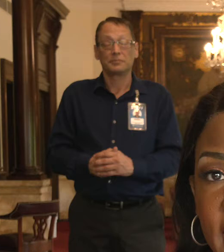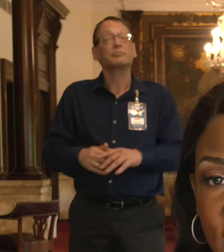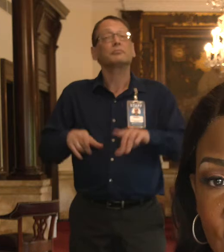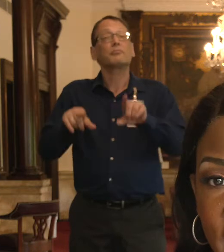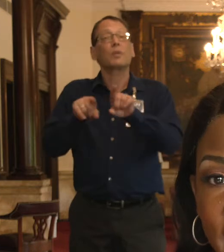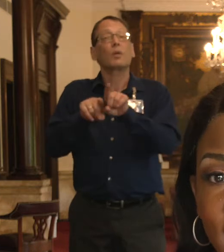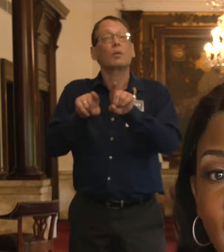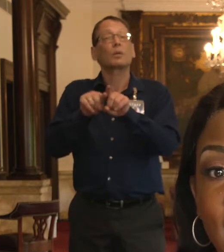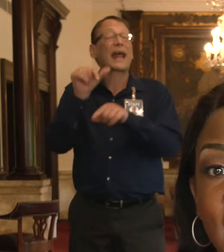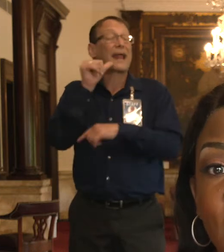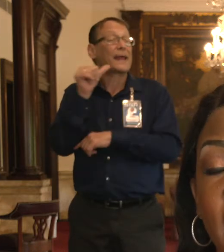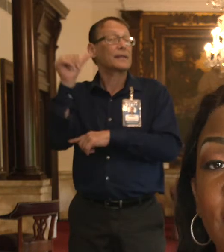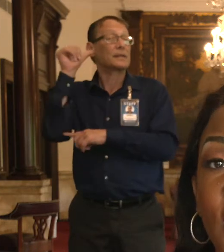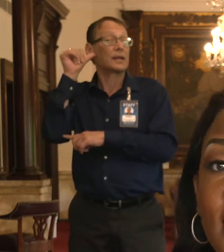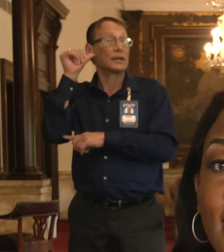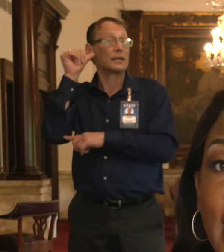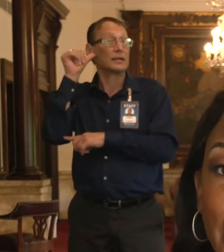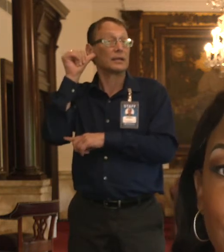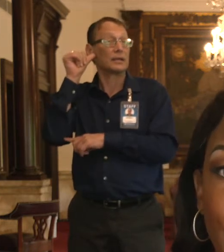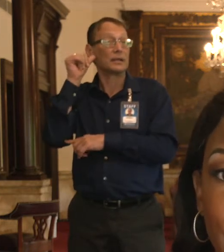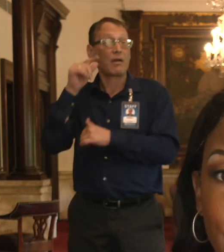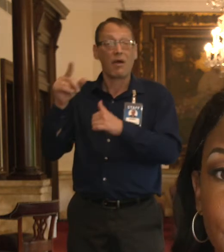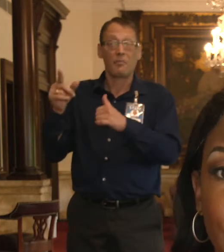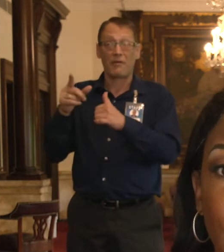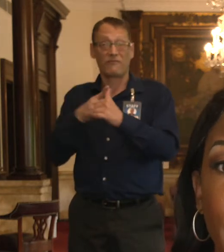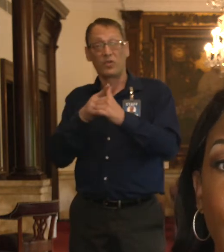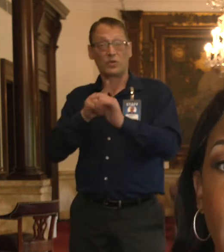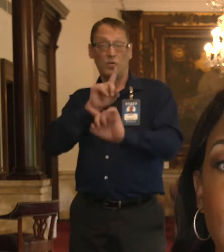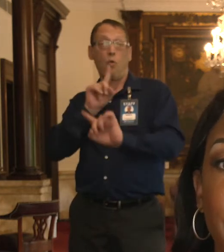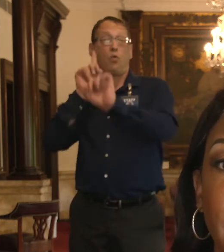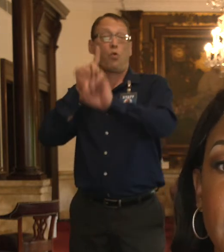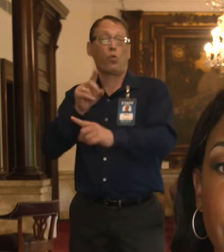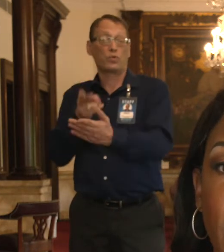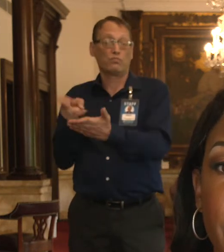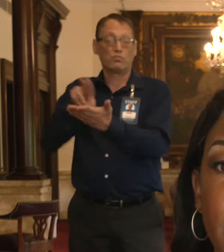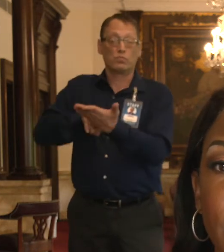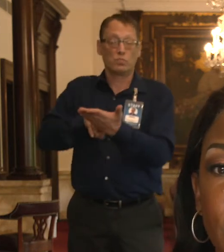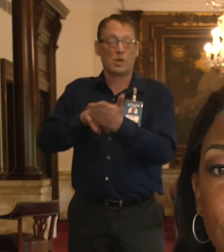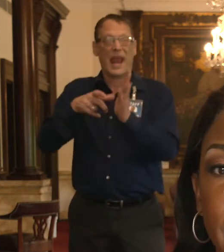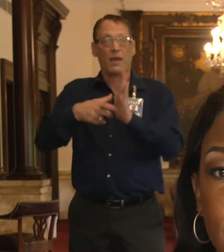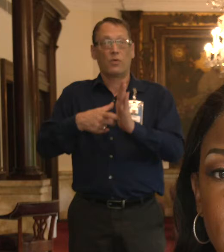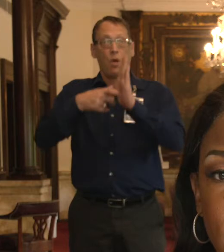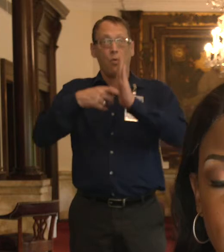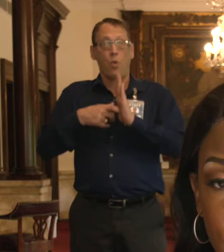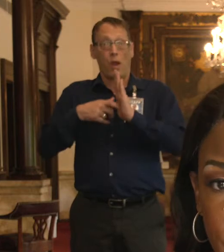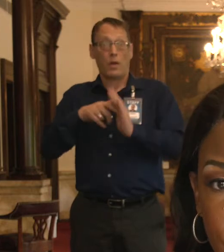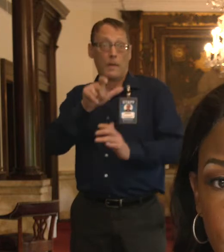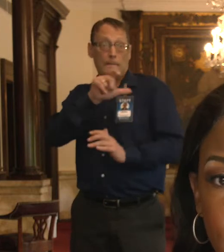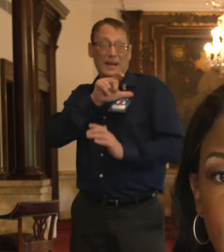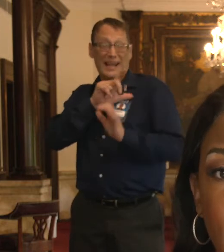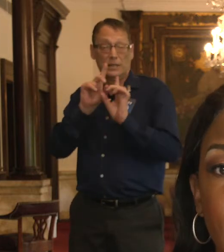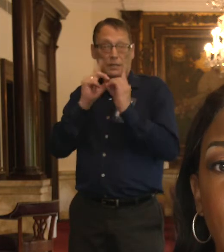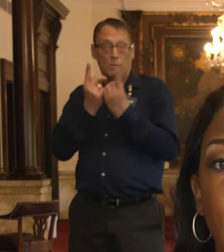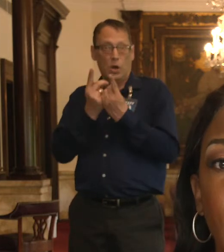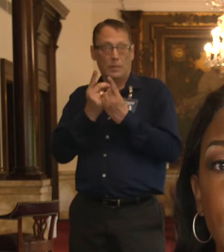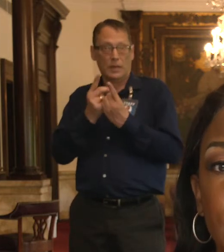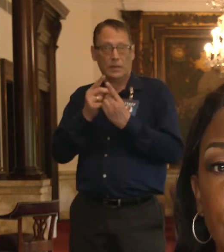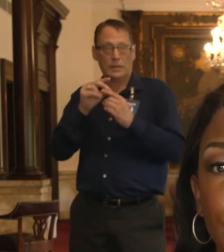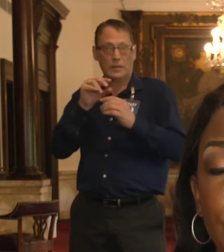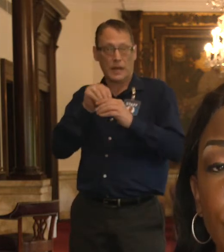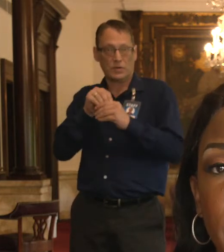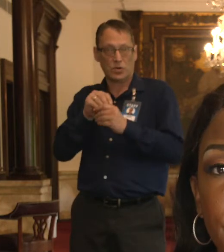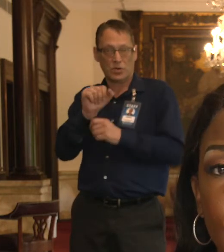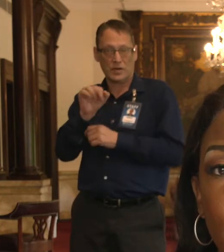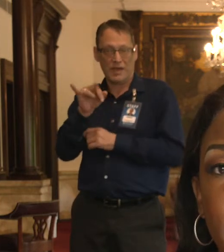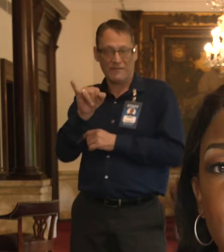Also, yesterday, I signed my first executive order. It requires the Police Department Internal Affairs Division to